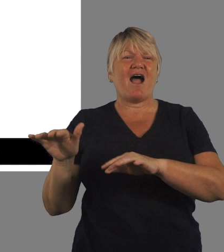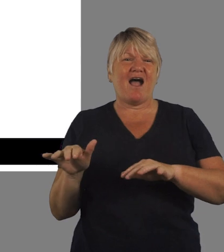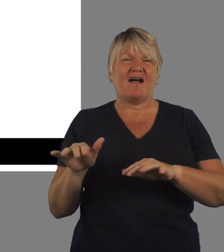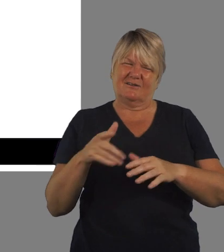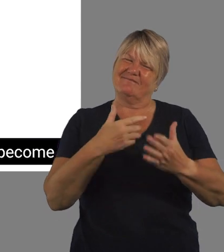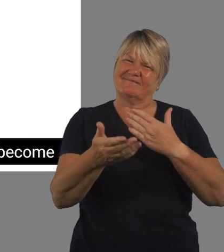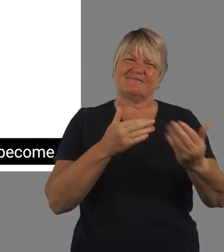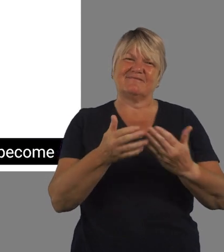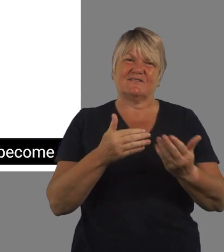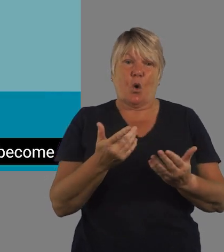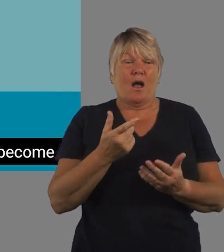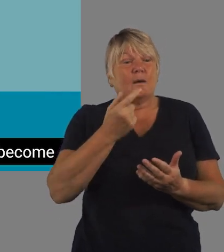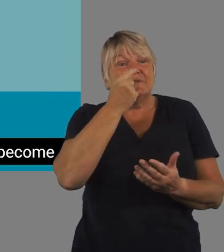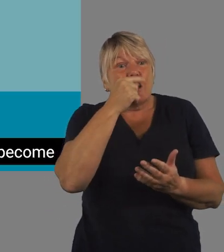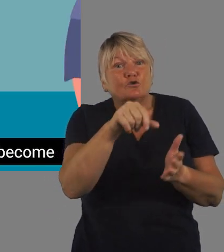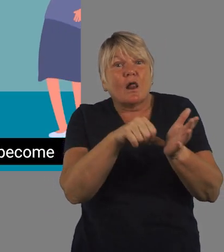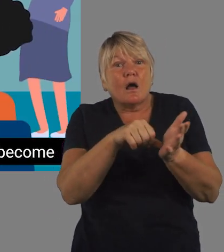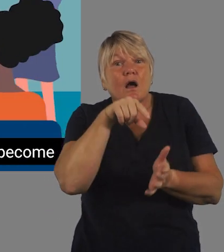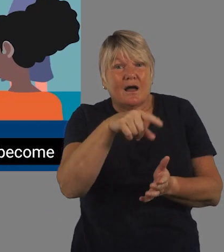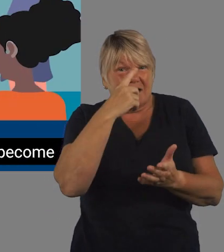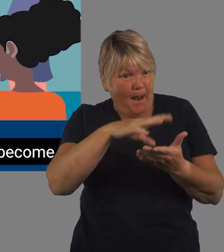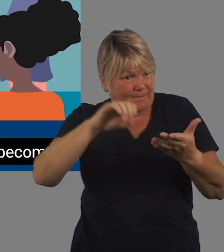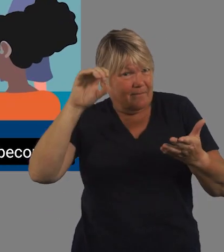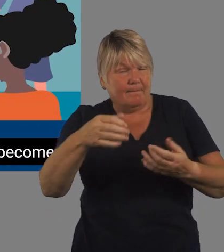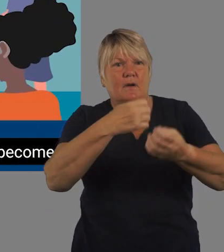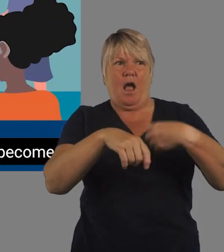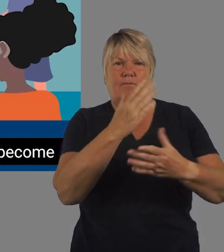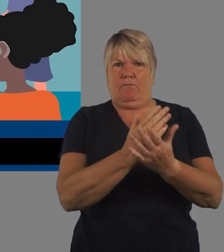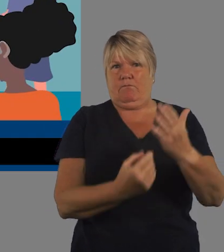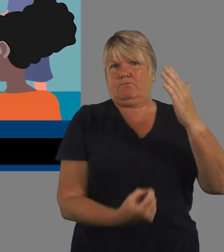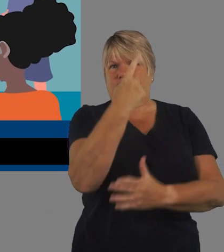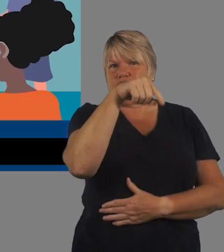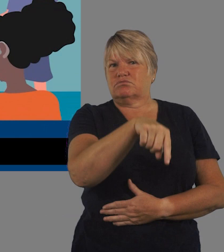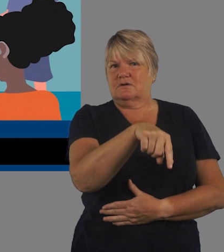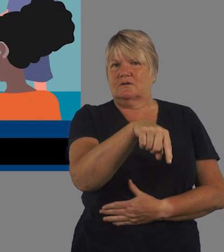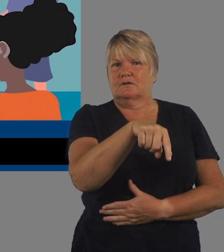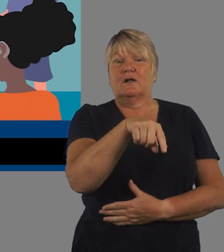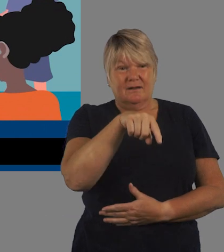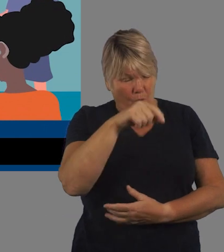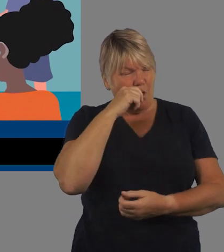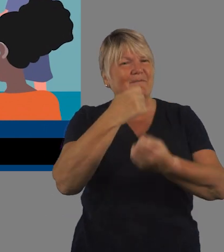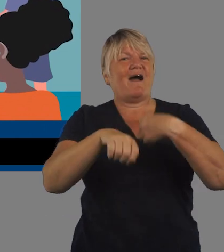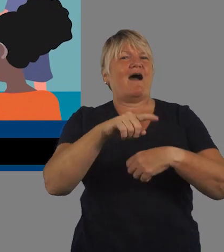problems that need to be addressed, but if potential barriers are removed before they become an issue, it will lead